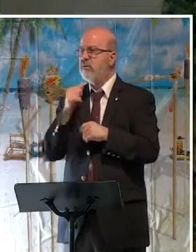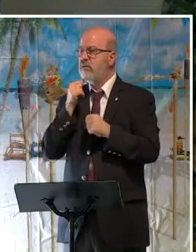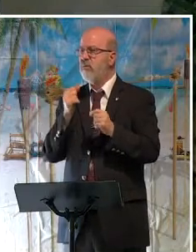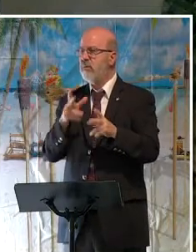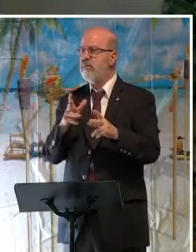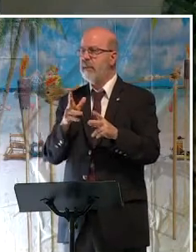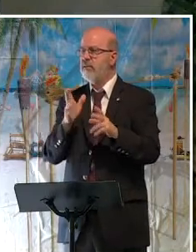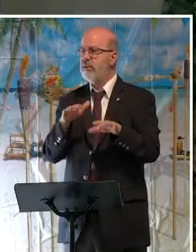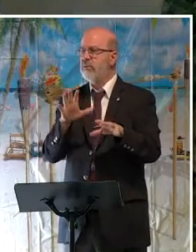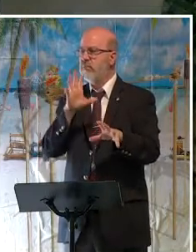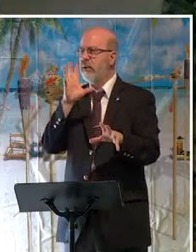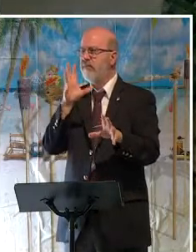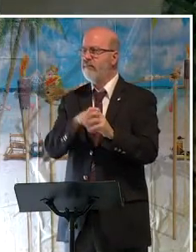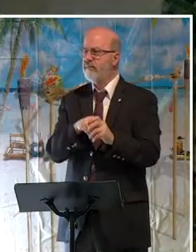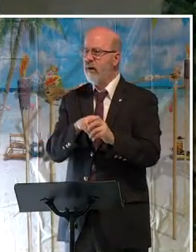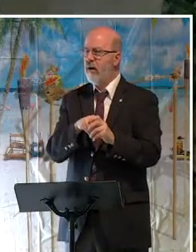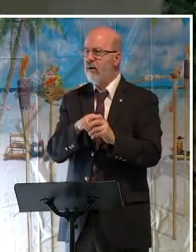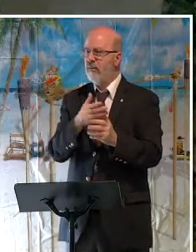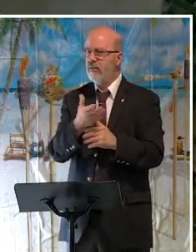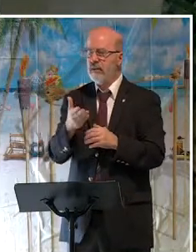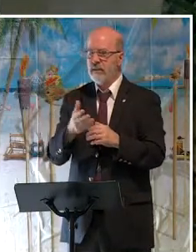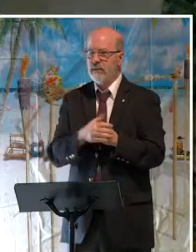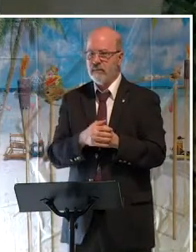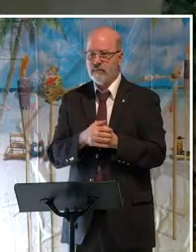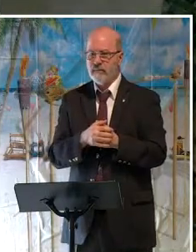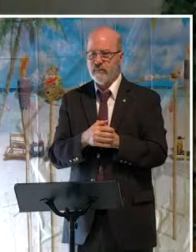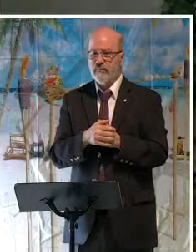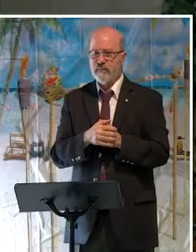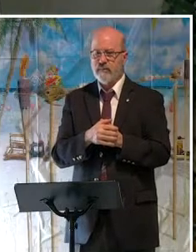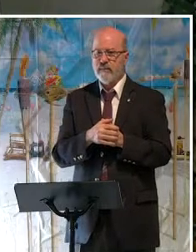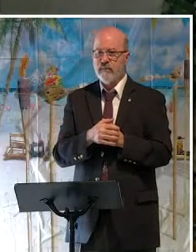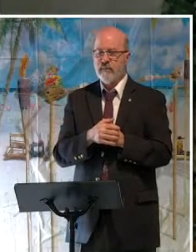don't allow them to participate in those things?